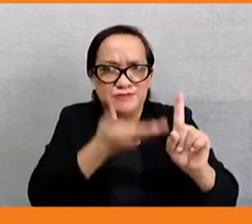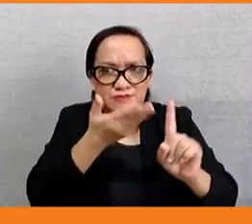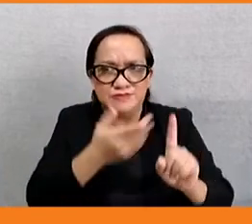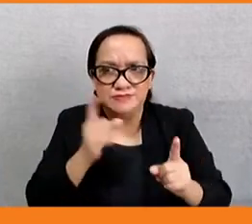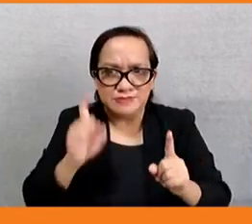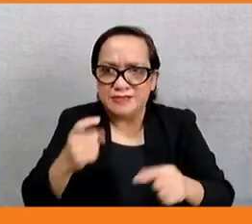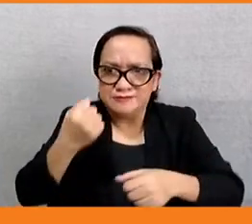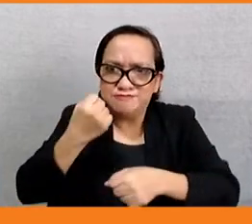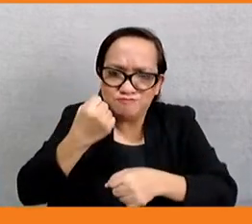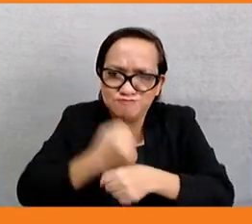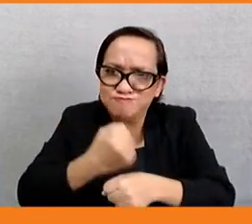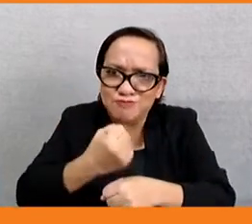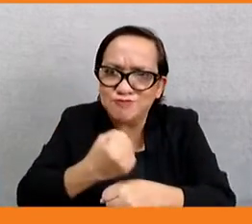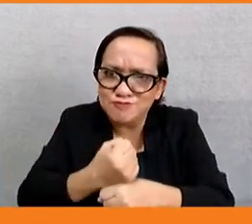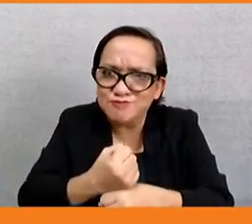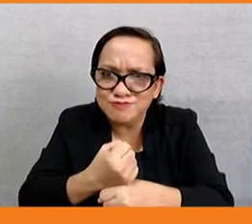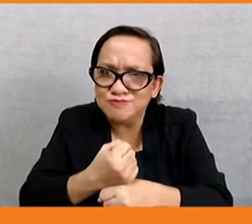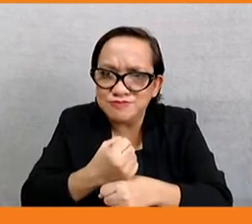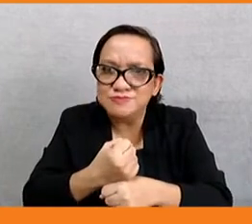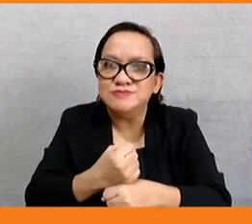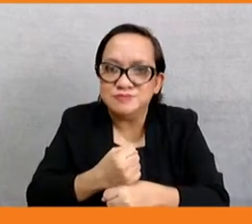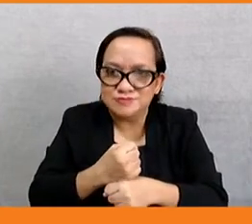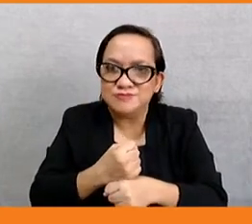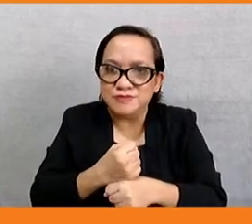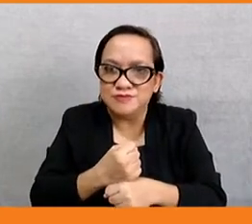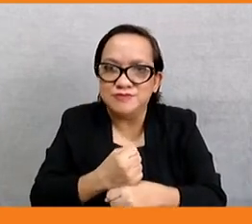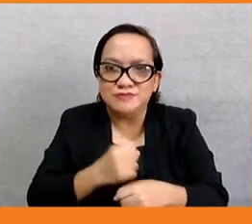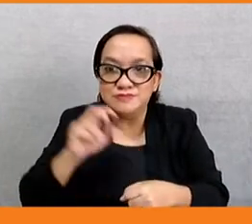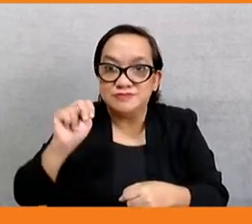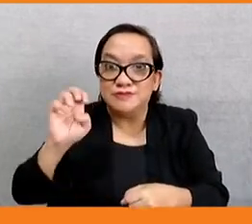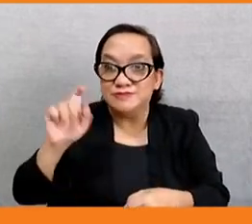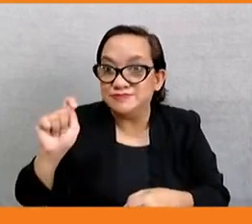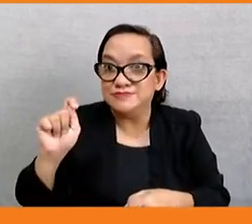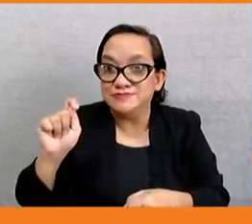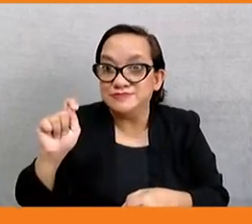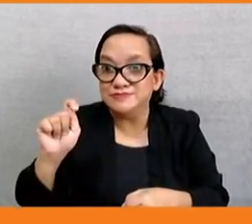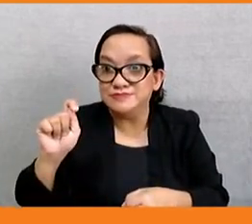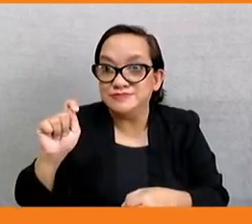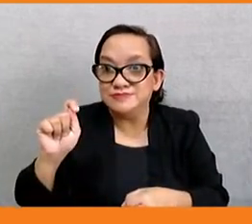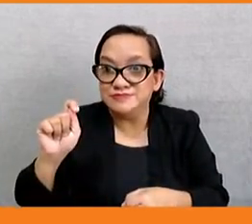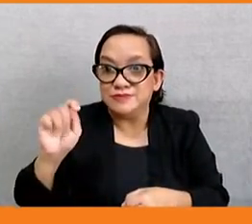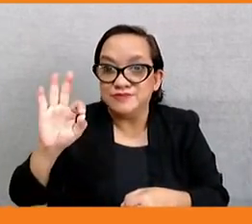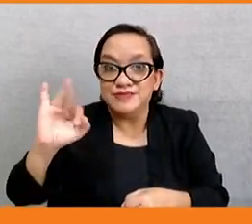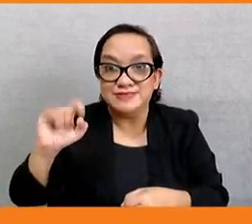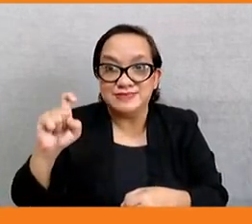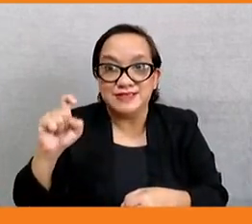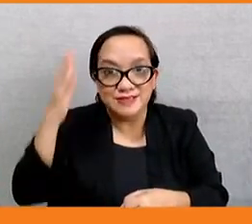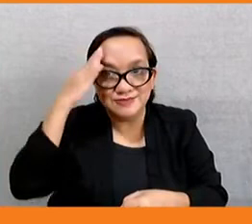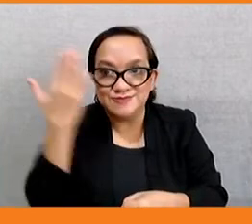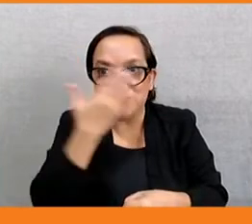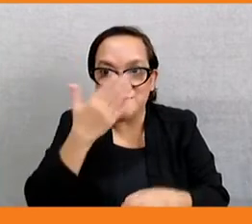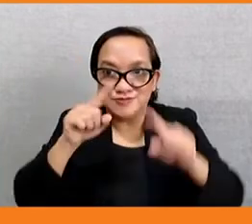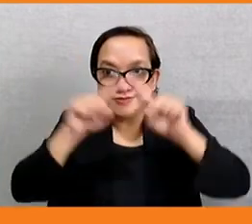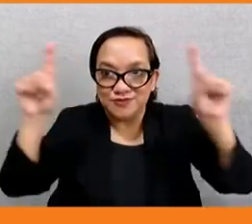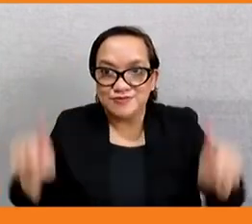flows, not debt cancellation, but providing greater net flows to countries like Sri Lanka that